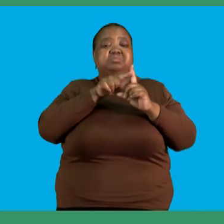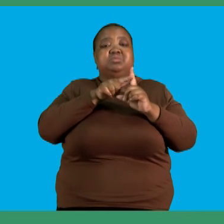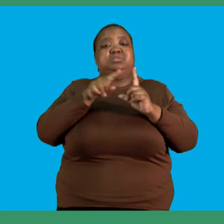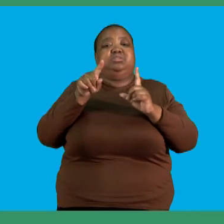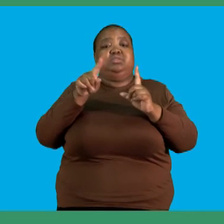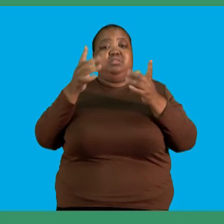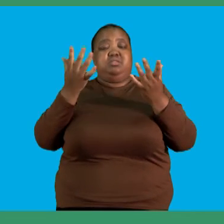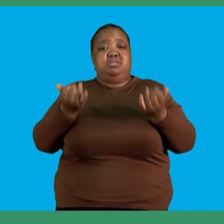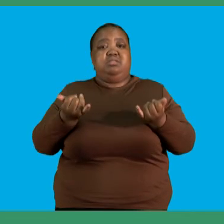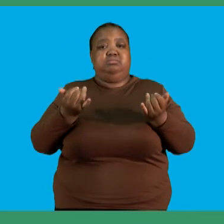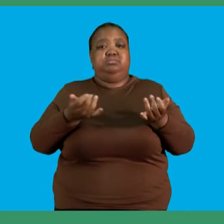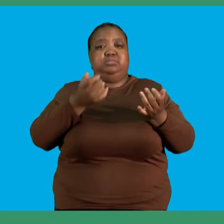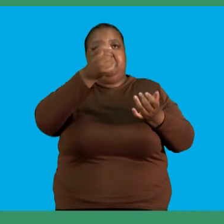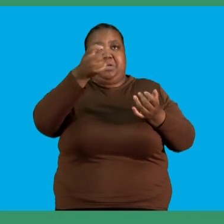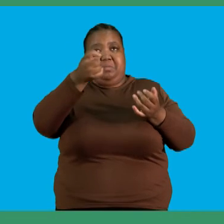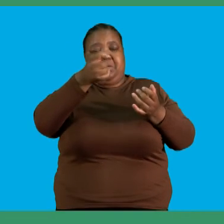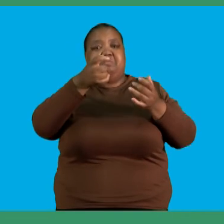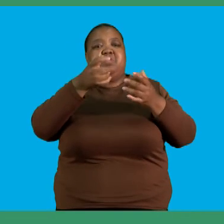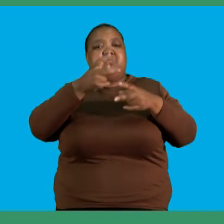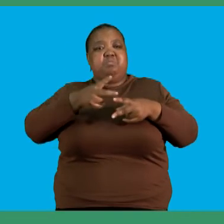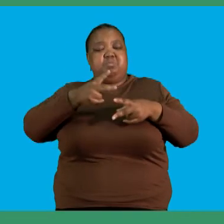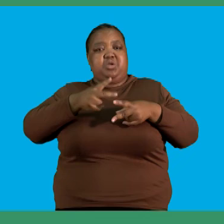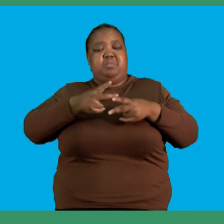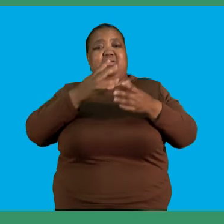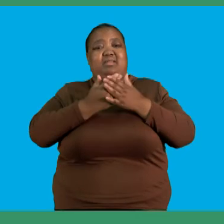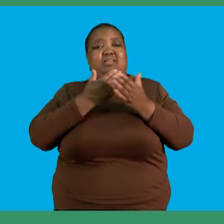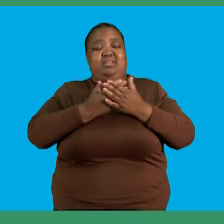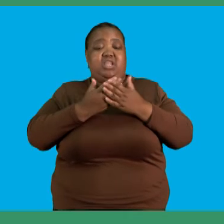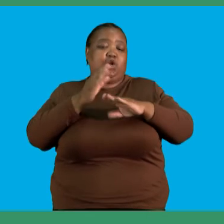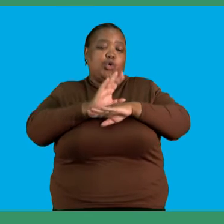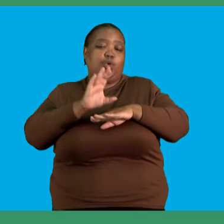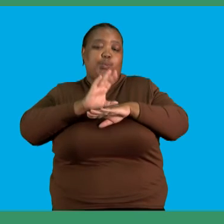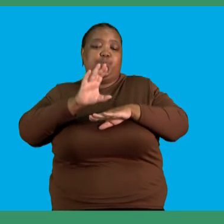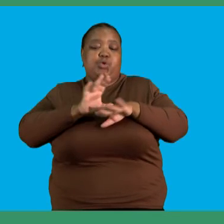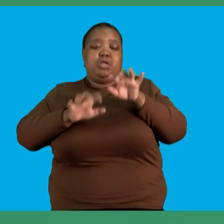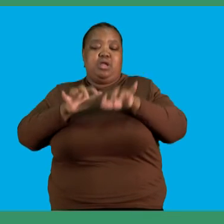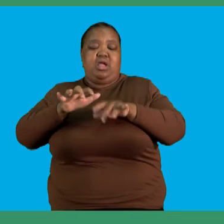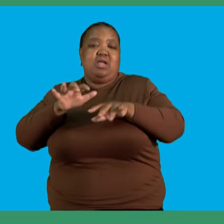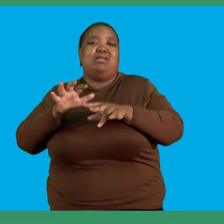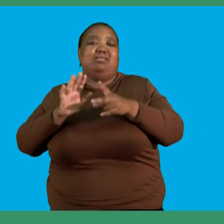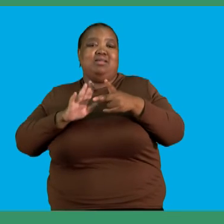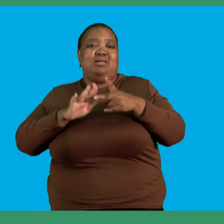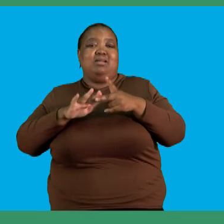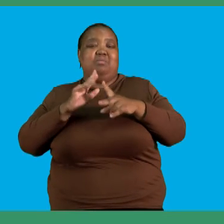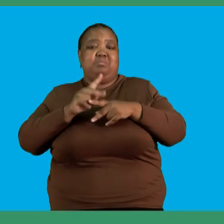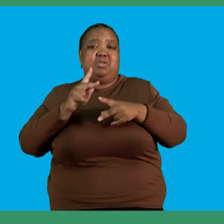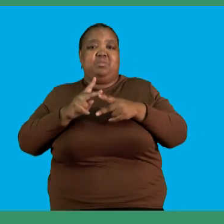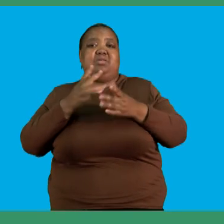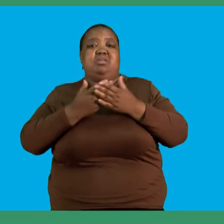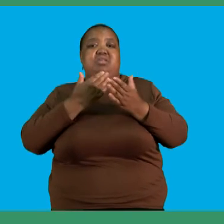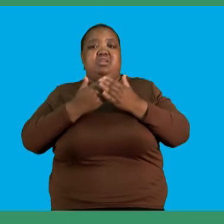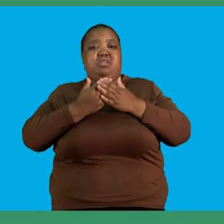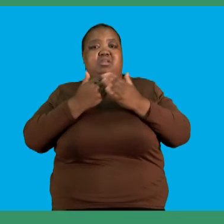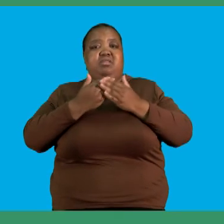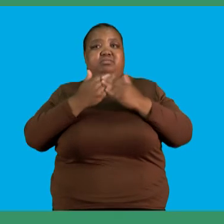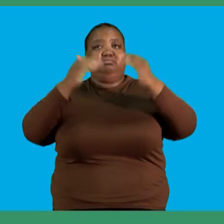can use it, and the advantage is that it can be prepared manually or electronically on a